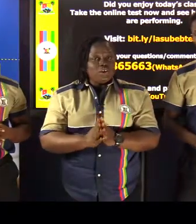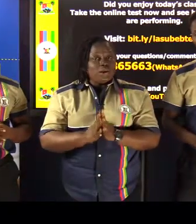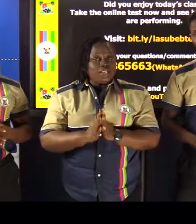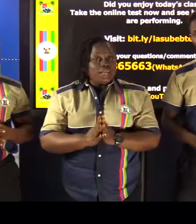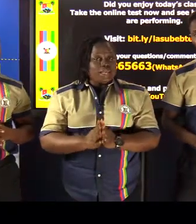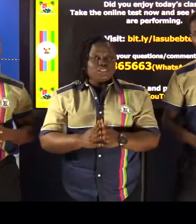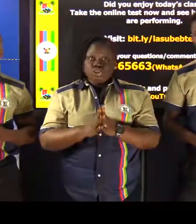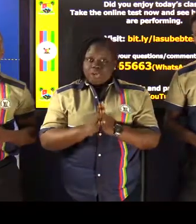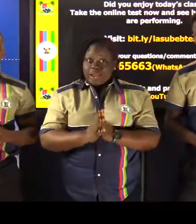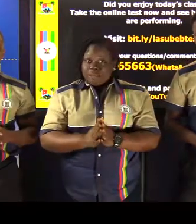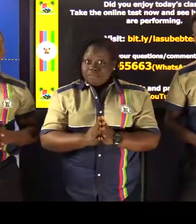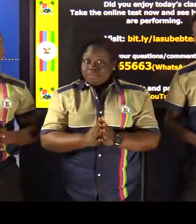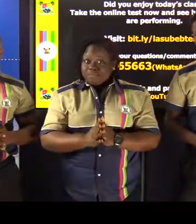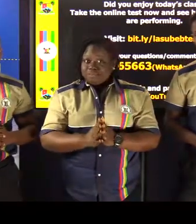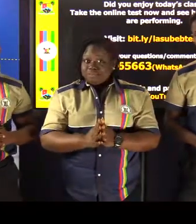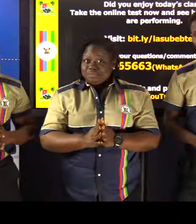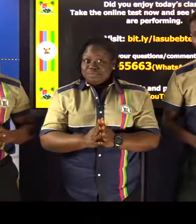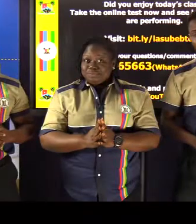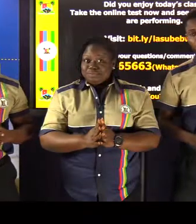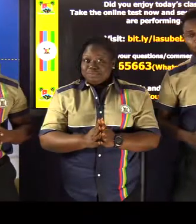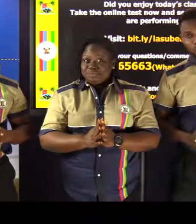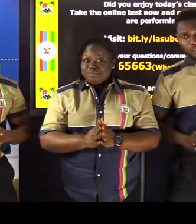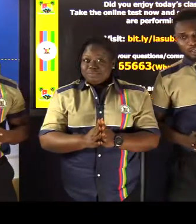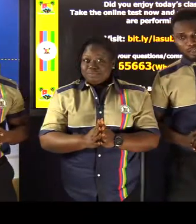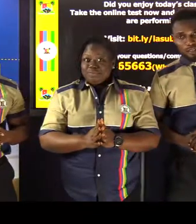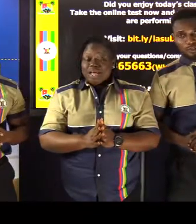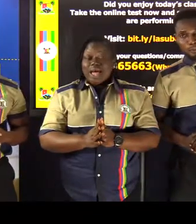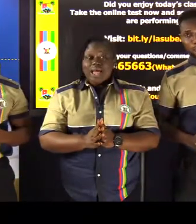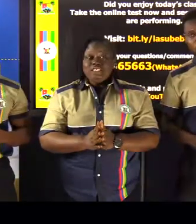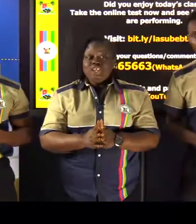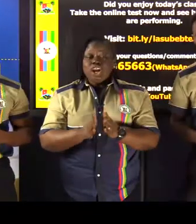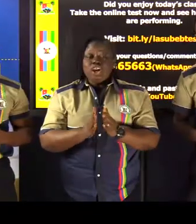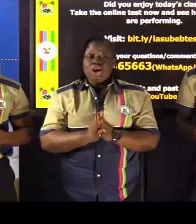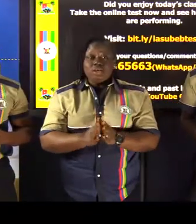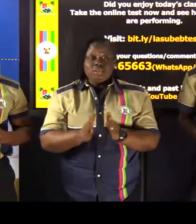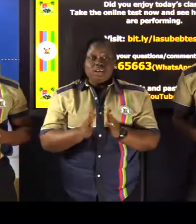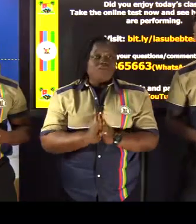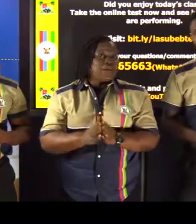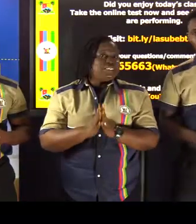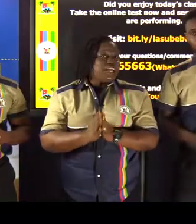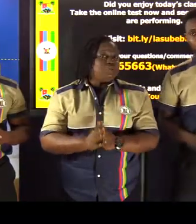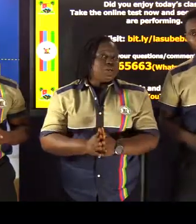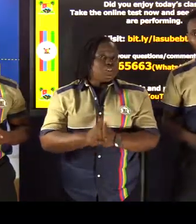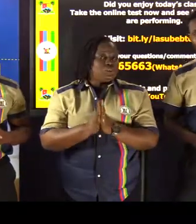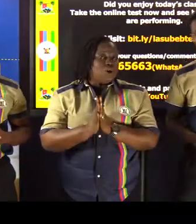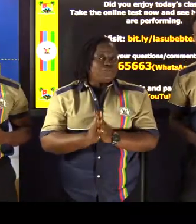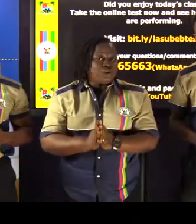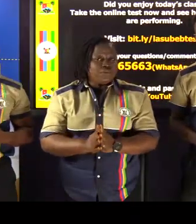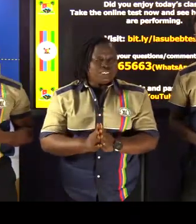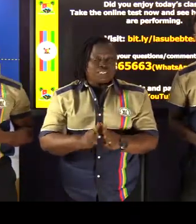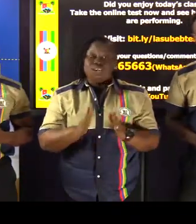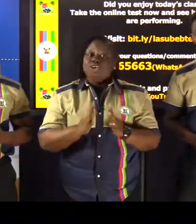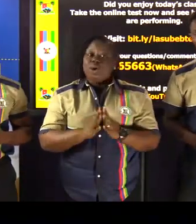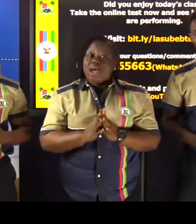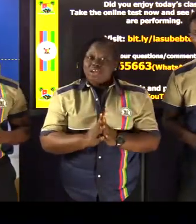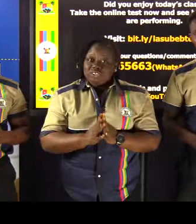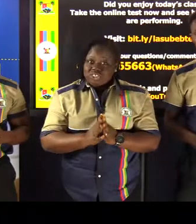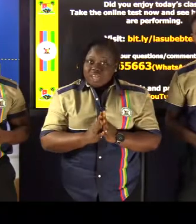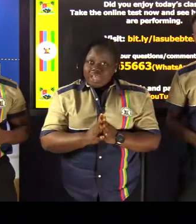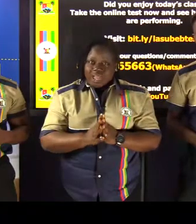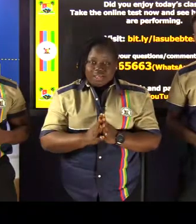make sure you indicate your name, Your school, Your class. and your local government education authority,